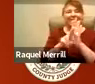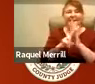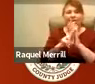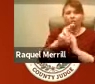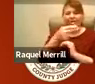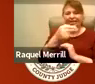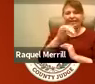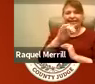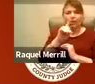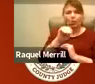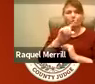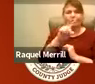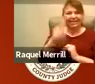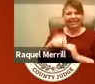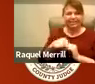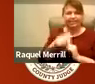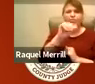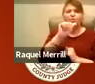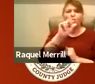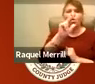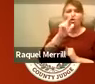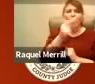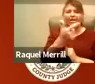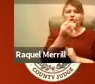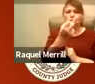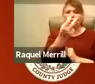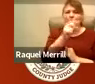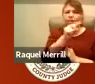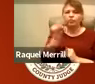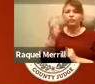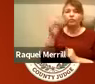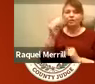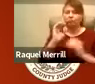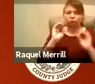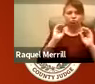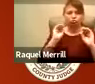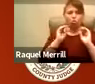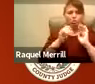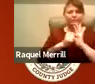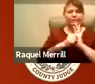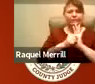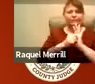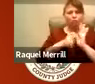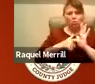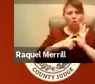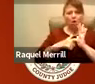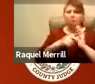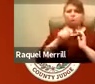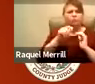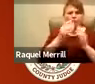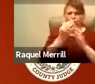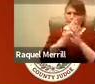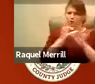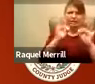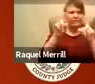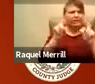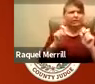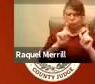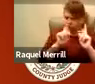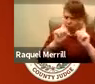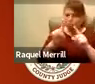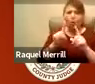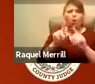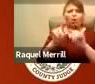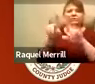August the 14th. Again, no symptoms are required. It's free testing. You can walk up and